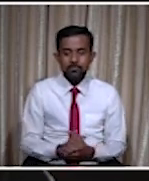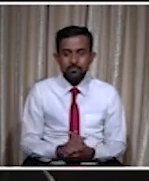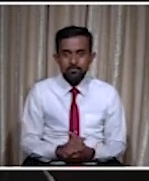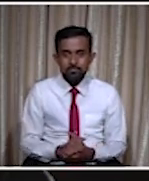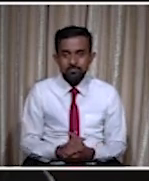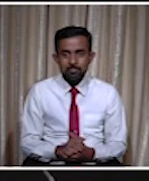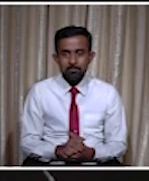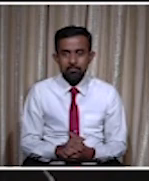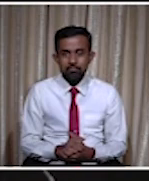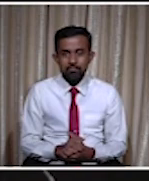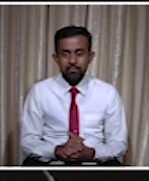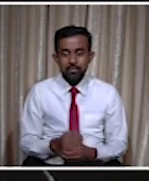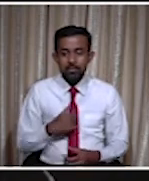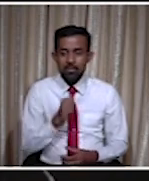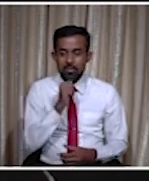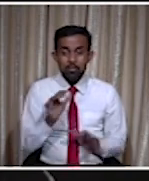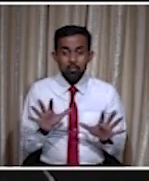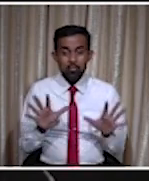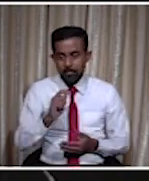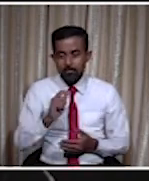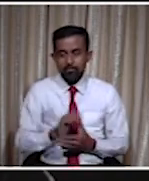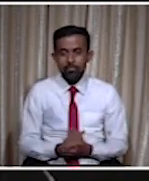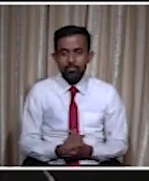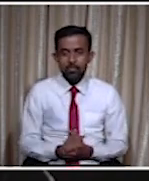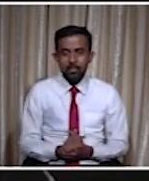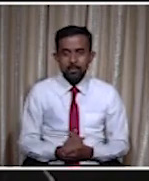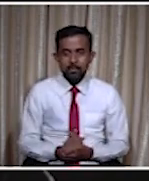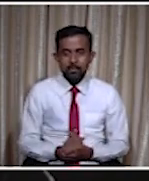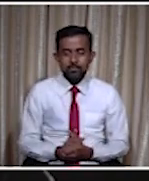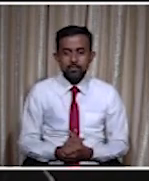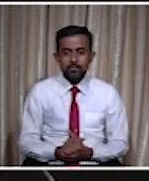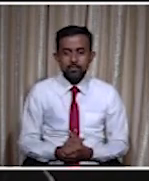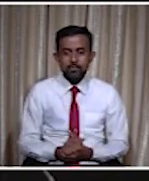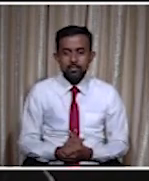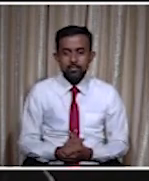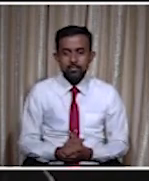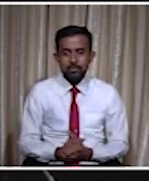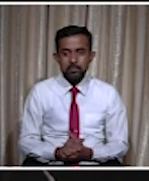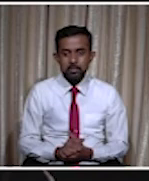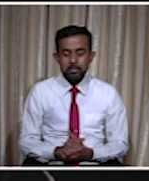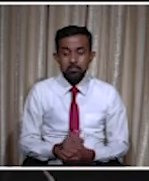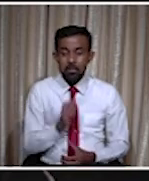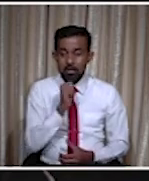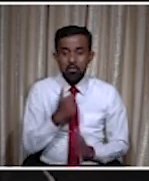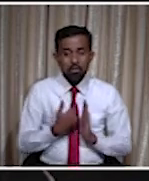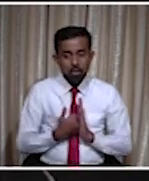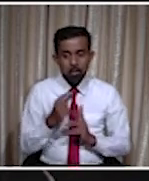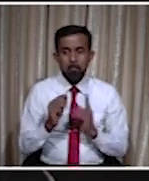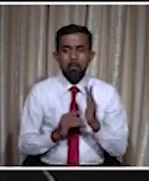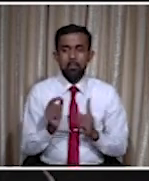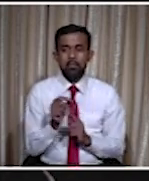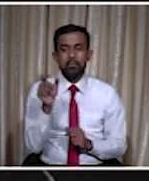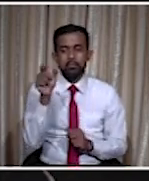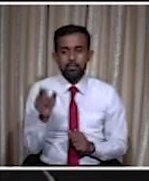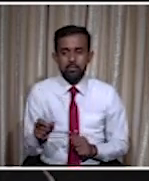surprised to hear, Dr. Ramesh Pathirana, member whom I respect, and he too is making an